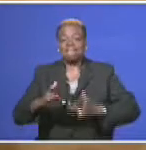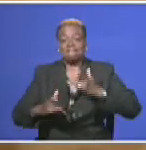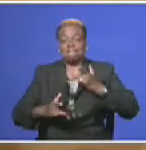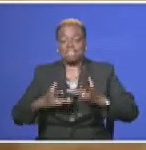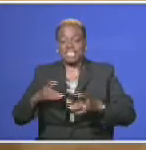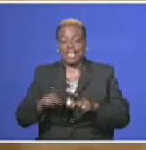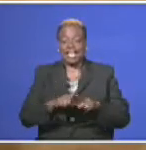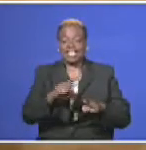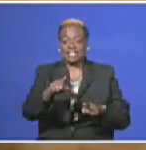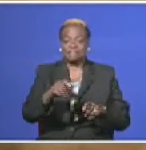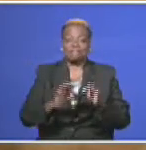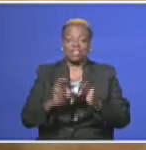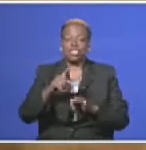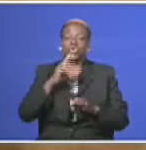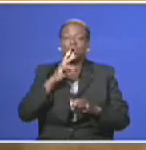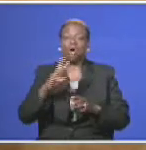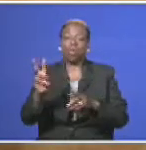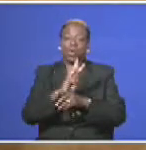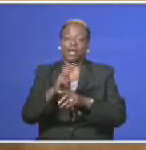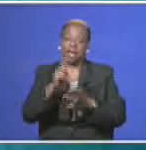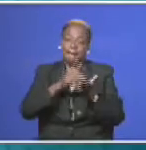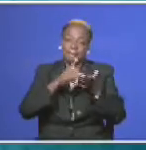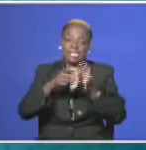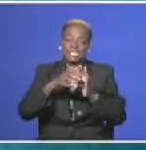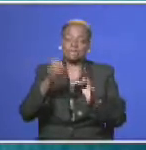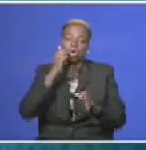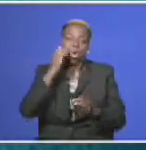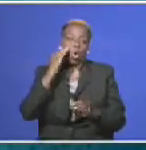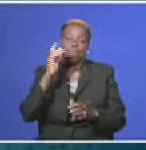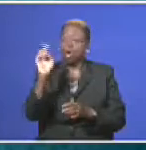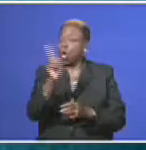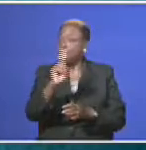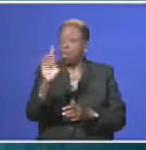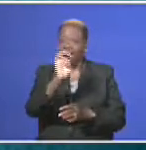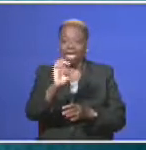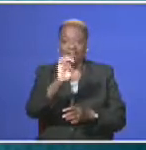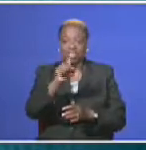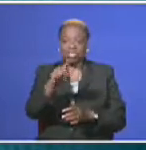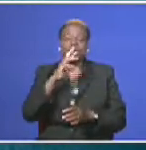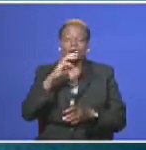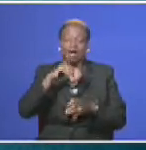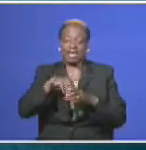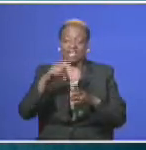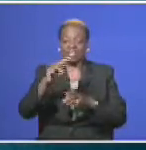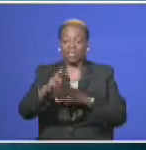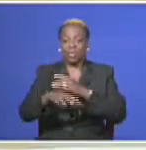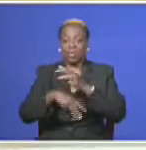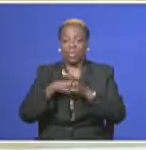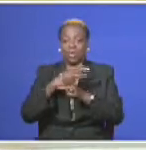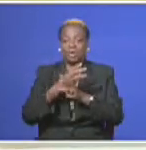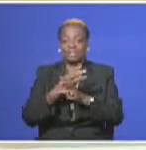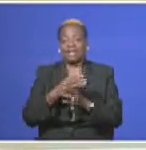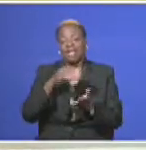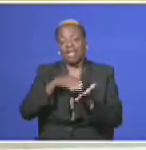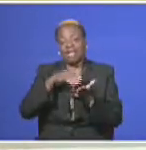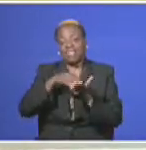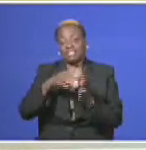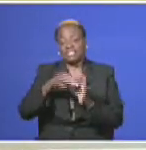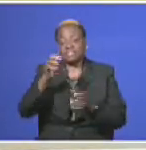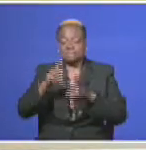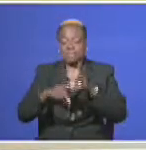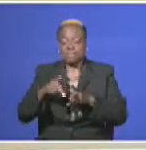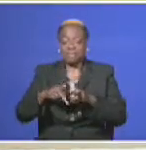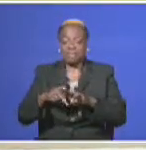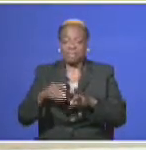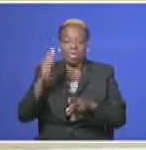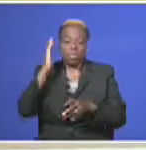of a piece of home with you wherever you are in the world. When Independence Day arrives, thousands of Bahamians will express their pride through their